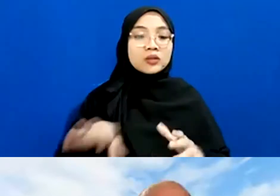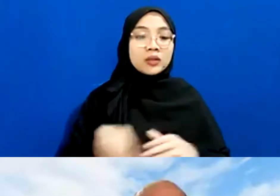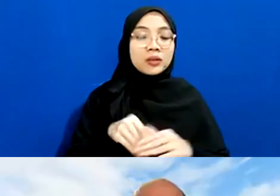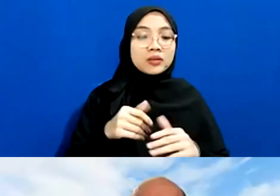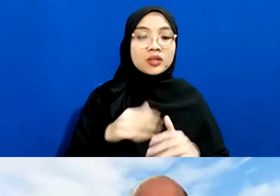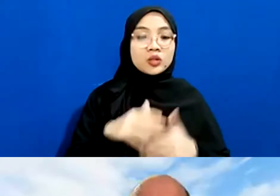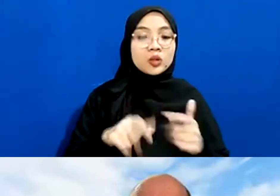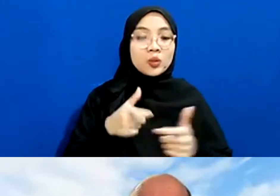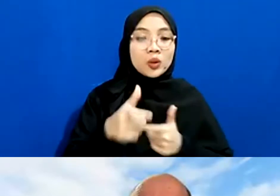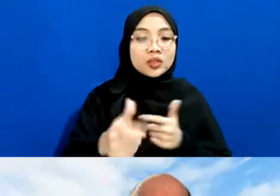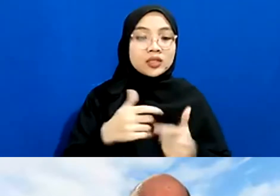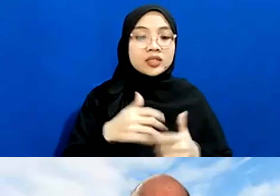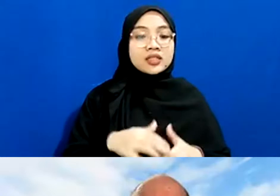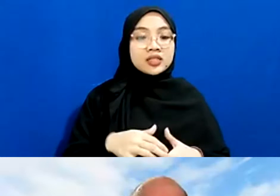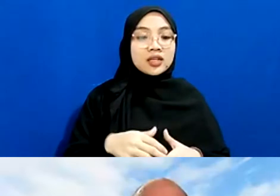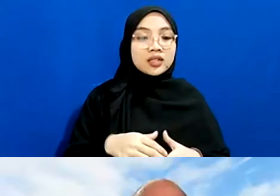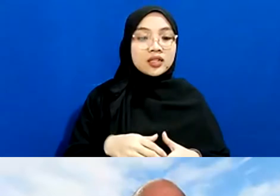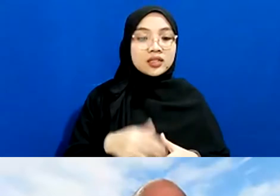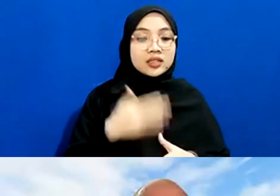welcome Professor Evans here.